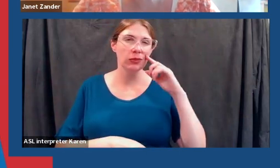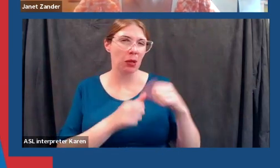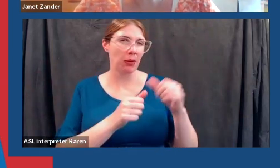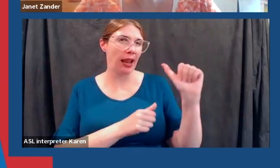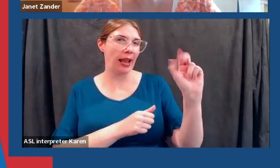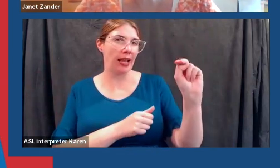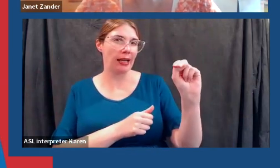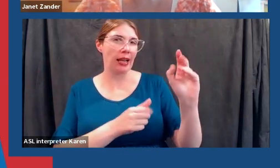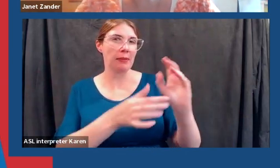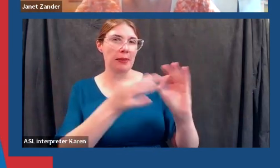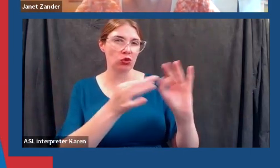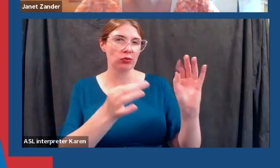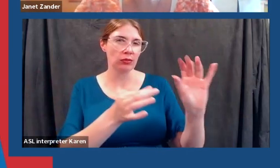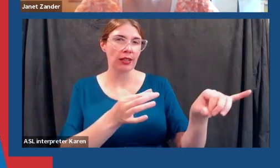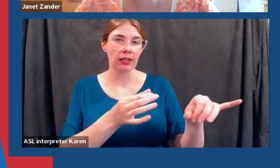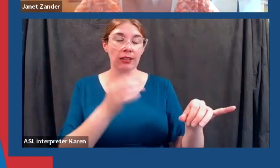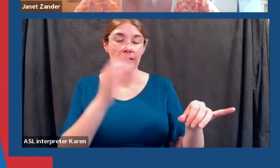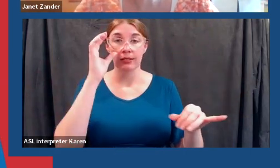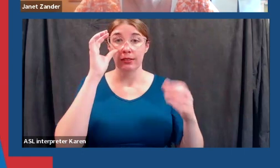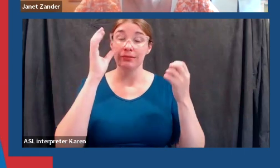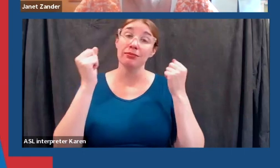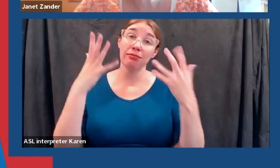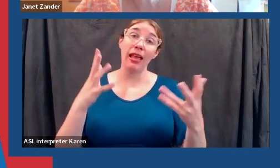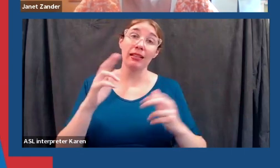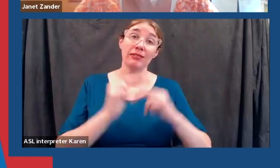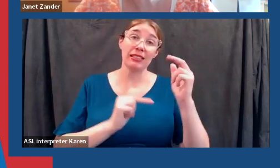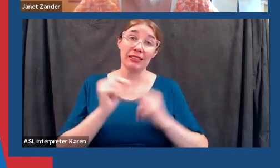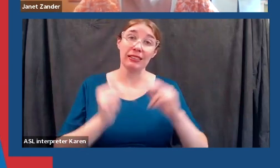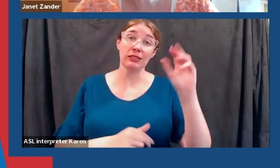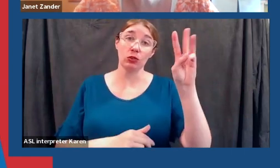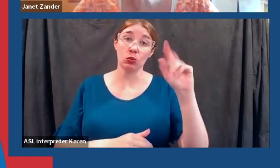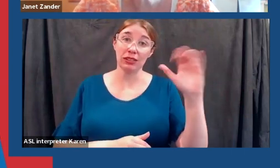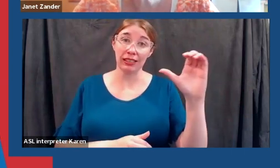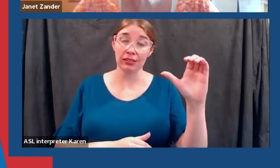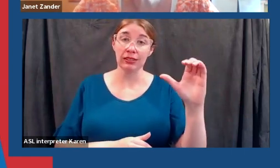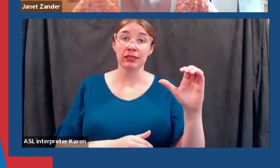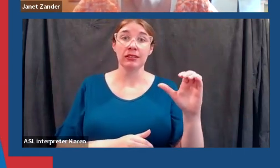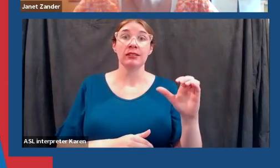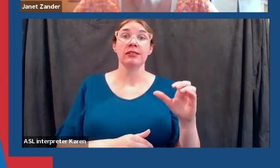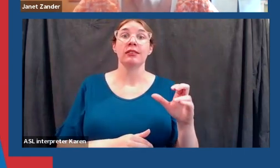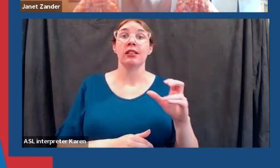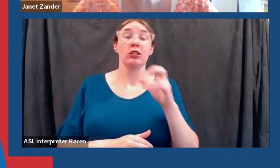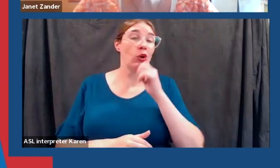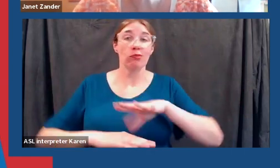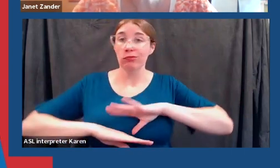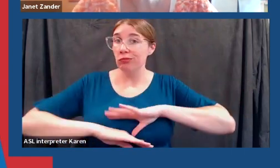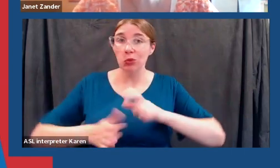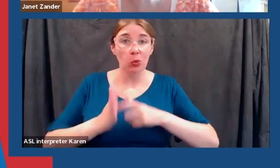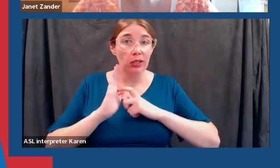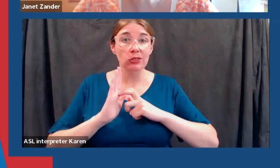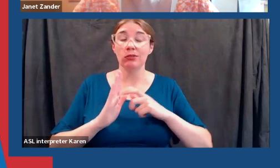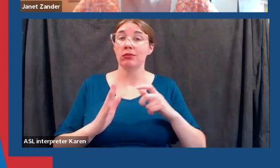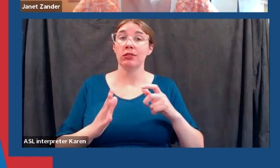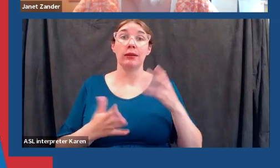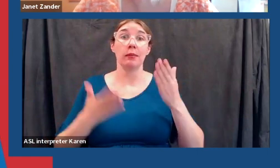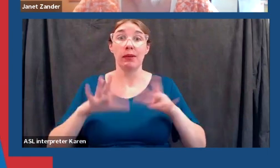specific criteria, and we have lots of facilities here in the state where those individuals may not, their residents may